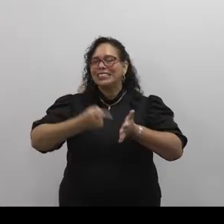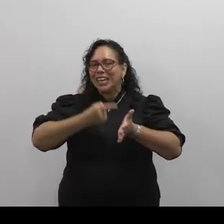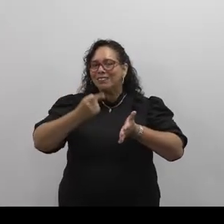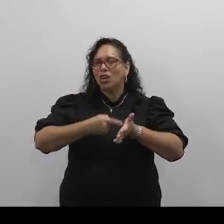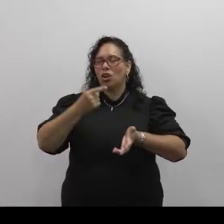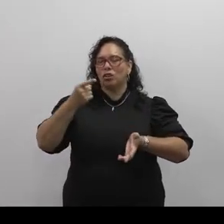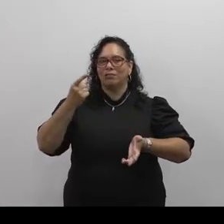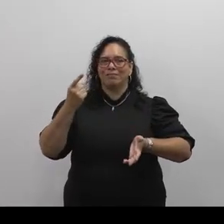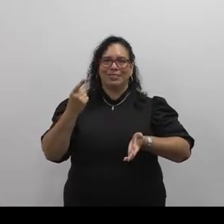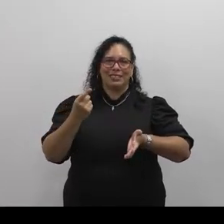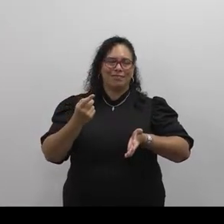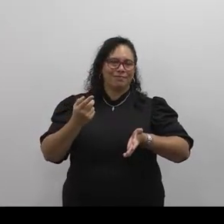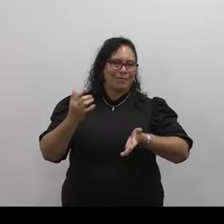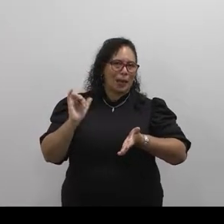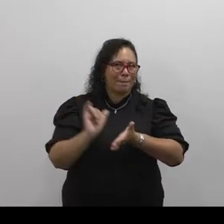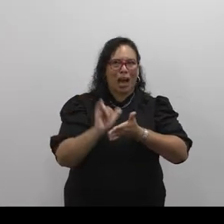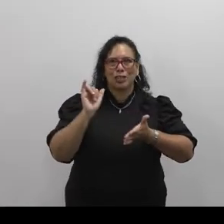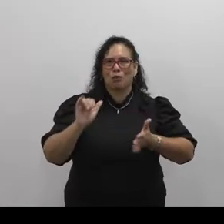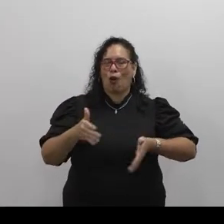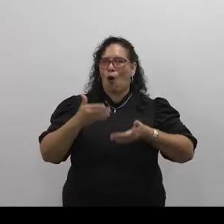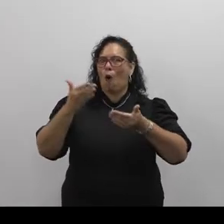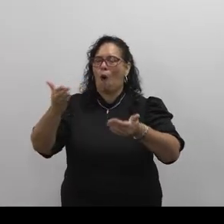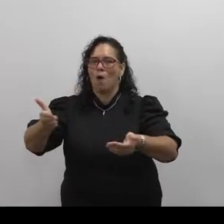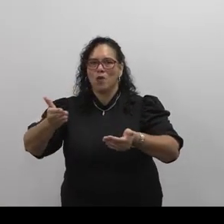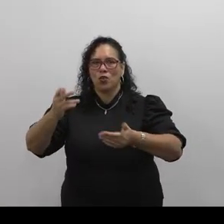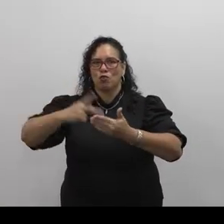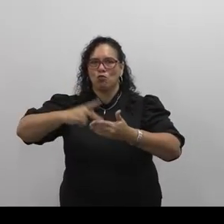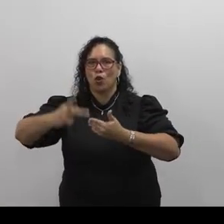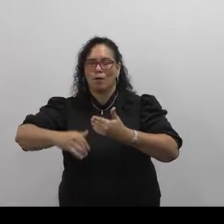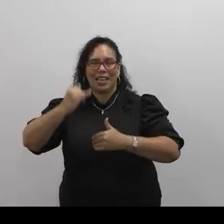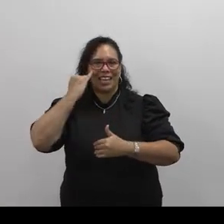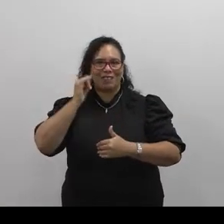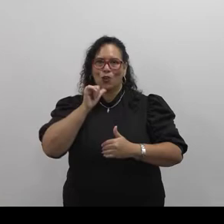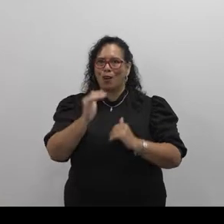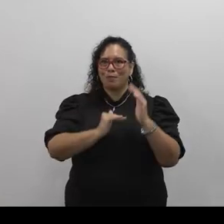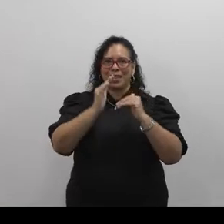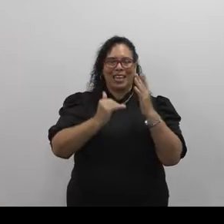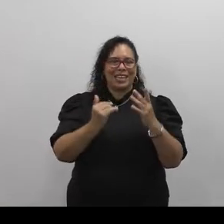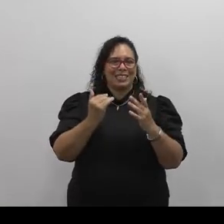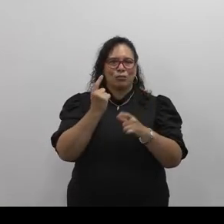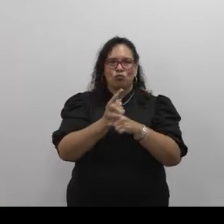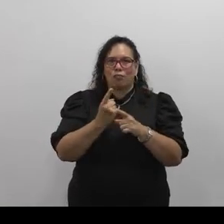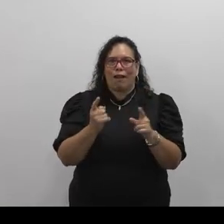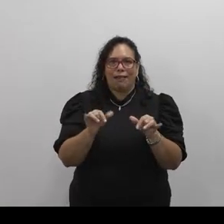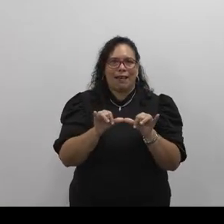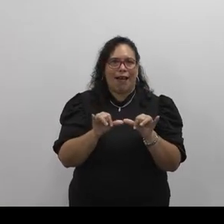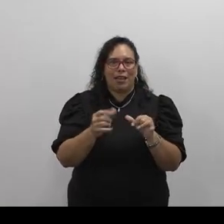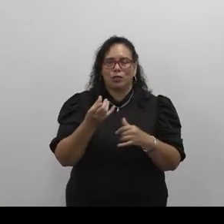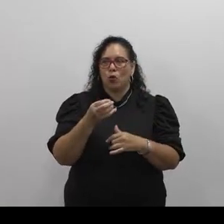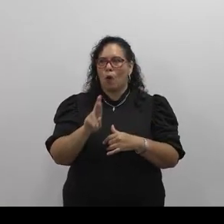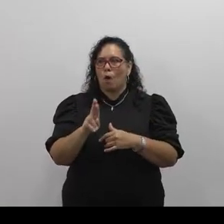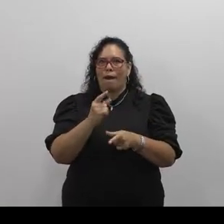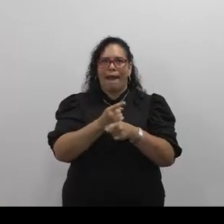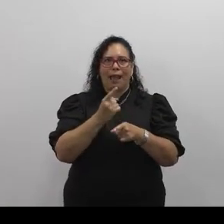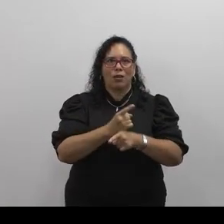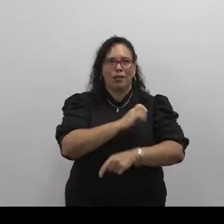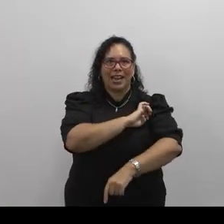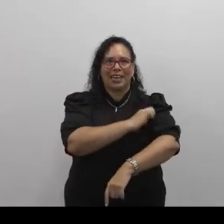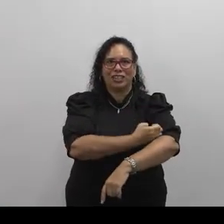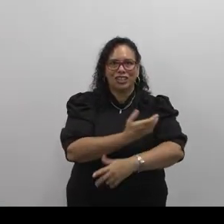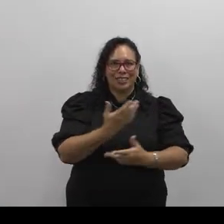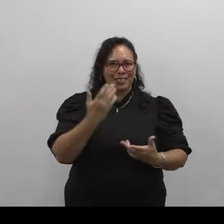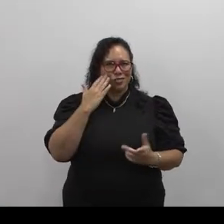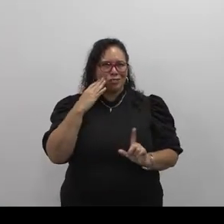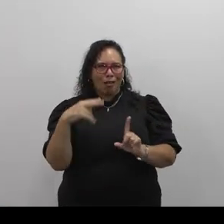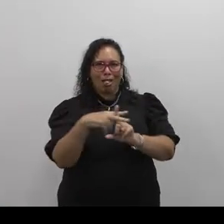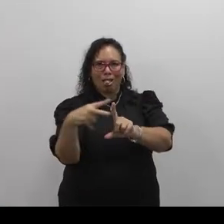impossible, to offer up a certain program if you don't have the facility that's right-sized, or you don't have the facility that has adequate energy, you know, just electrical sockets